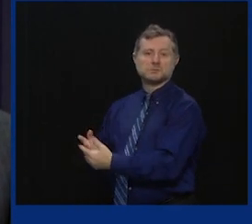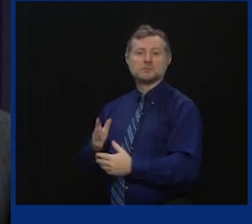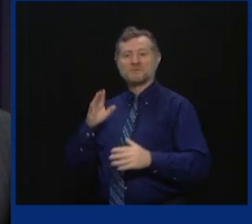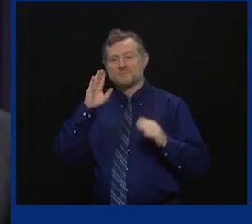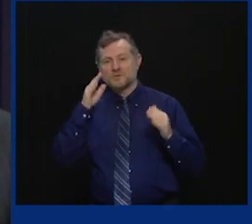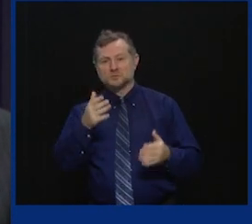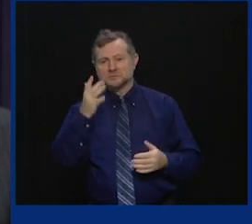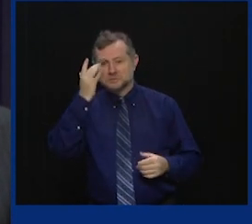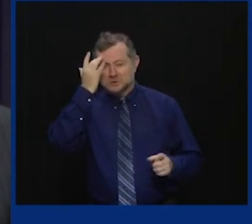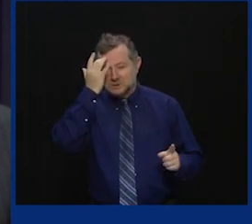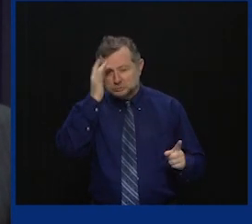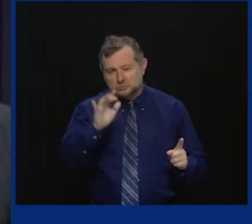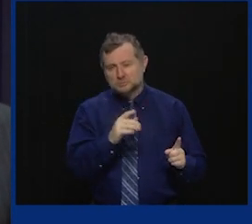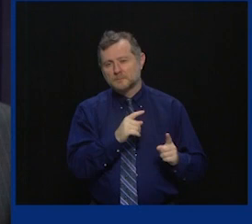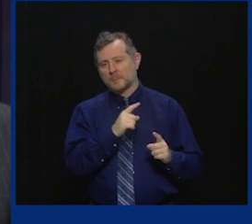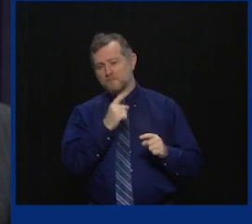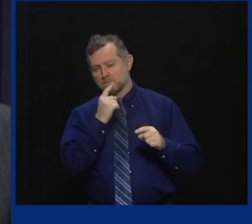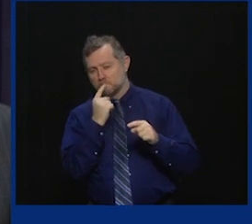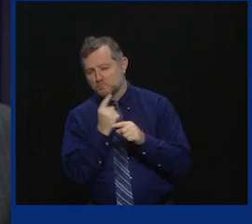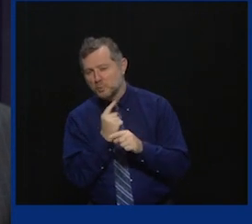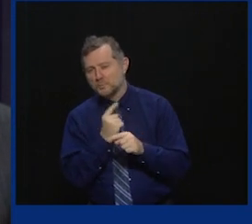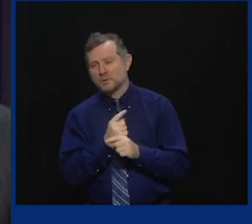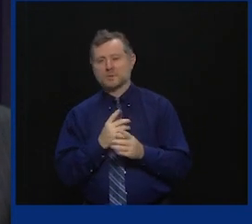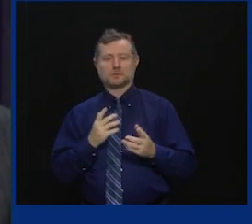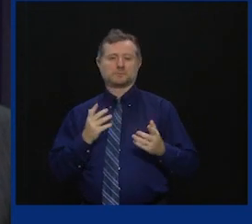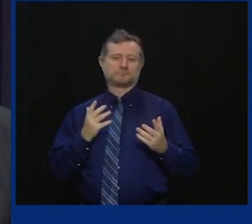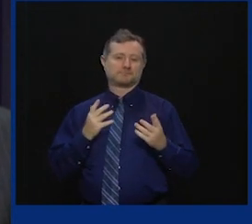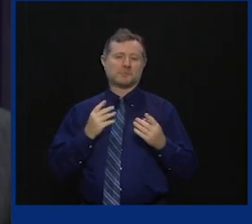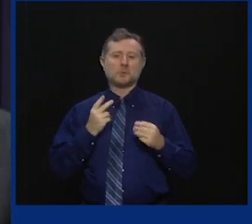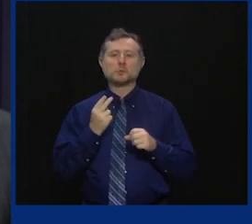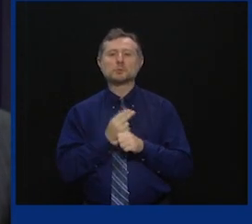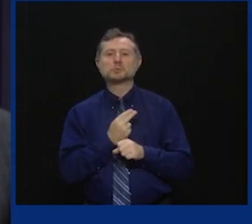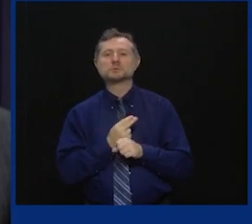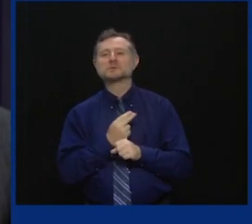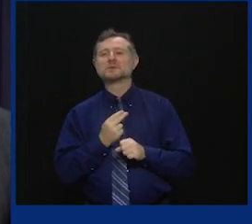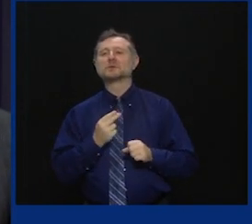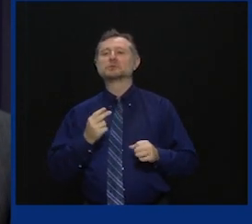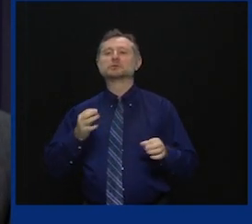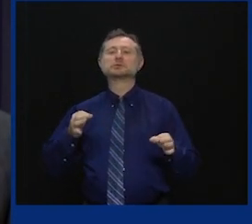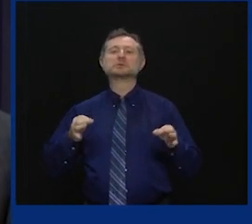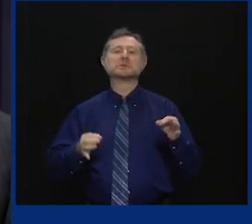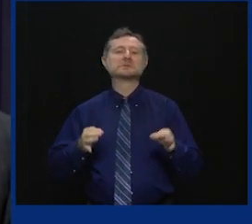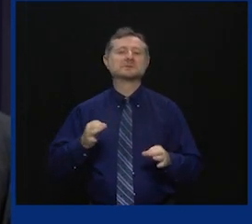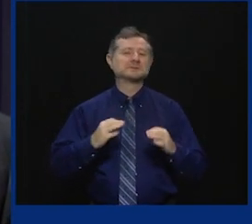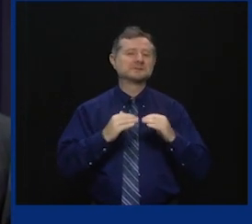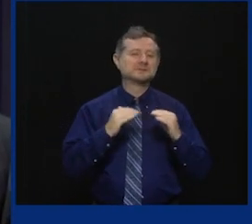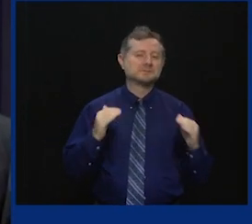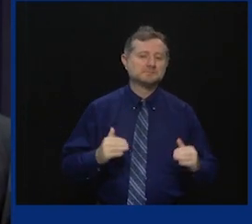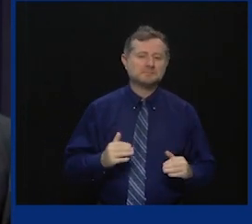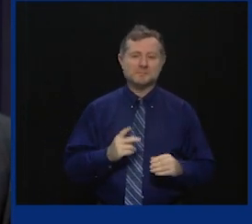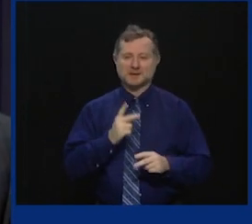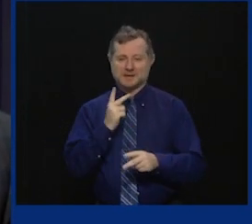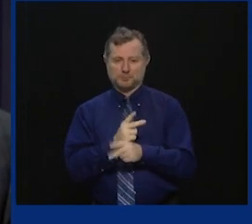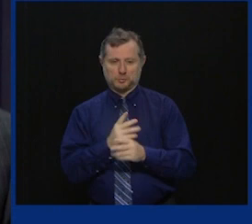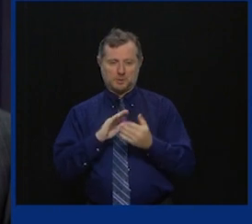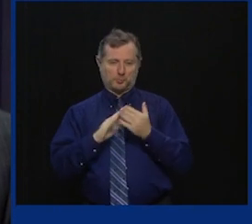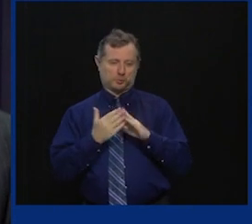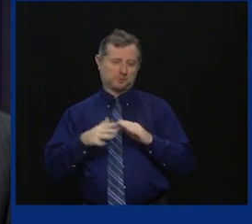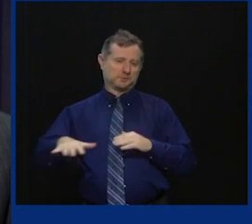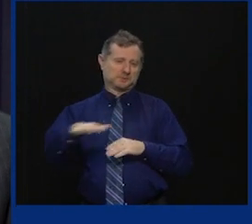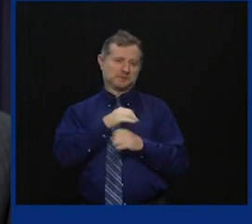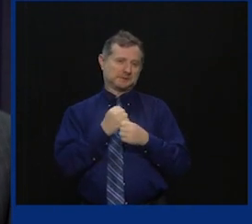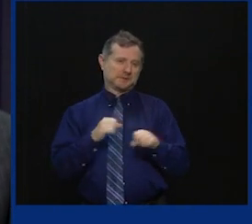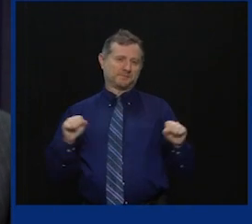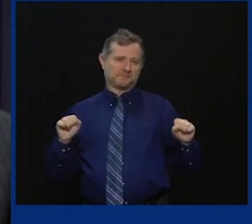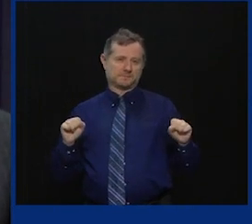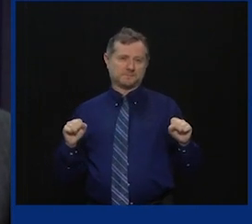and appropriately on the use of our justice system to keep our community safe, but also